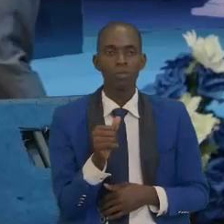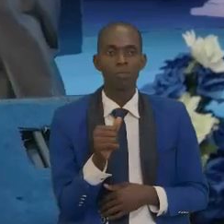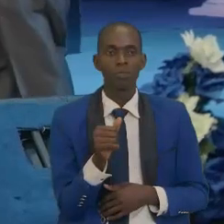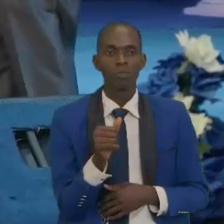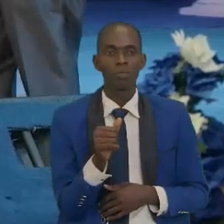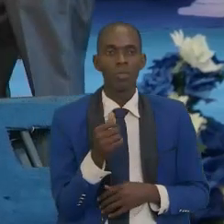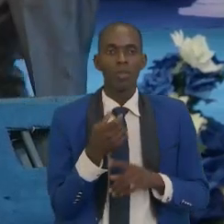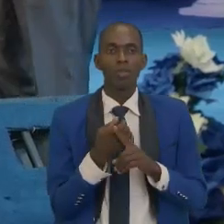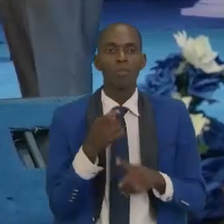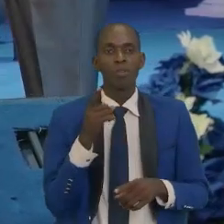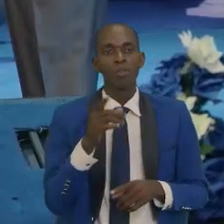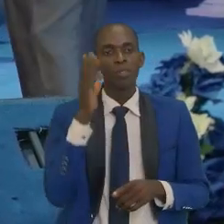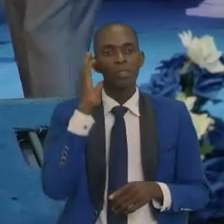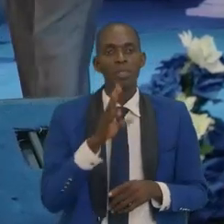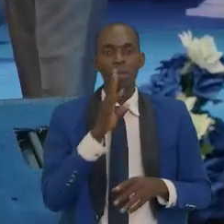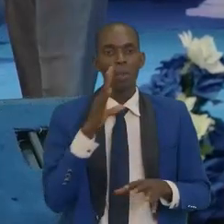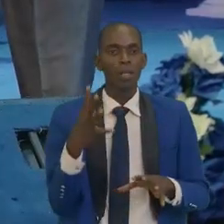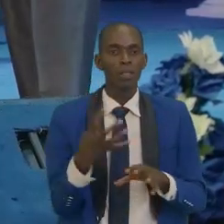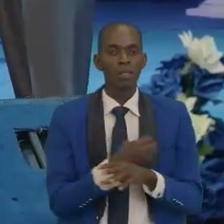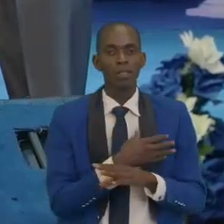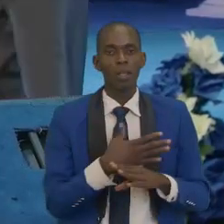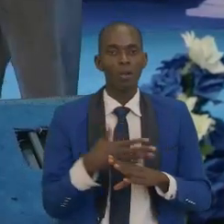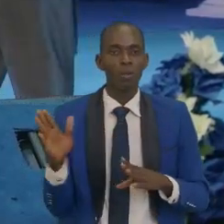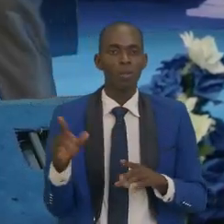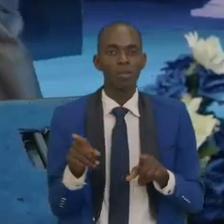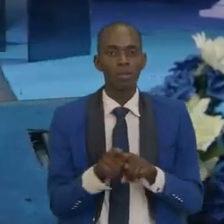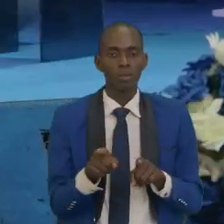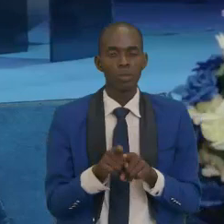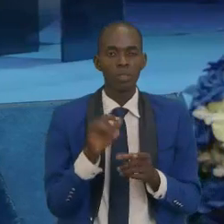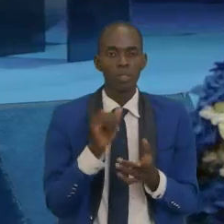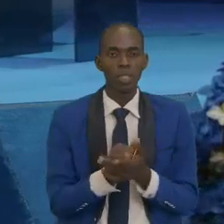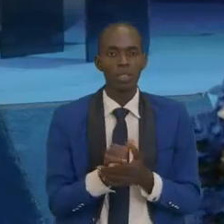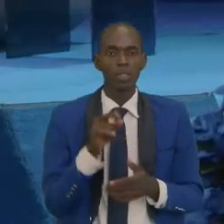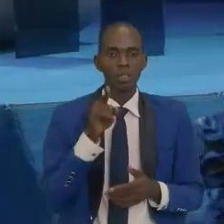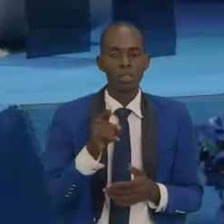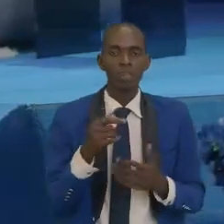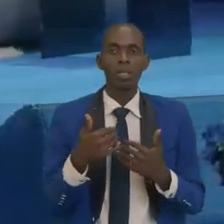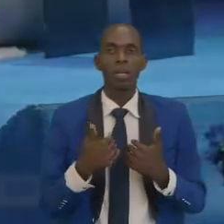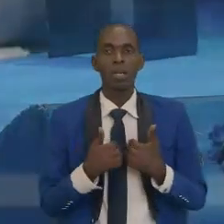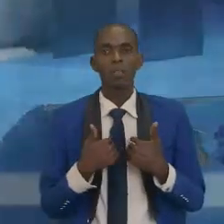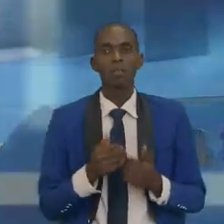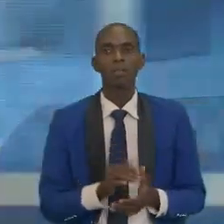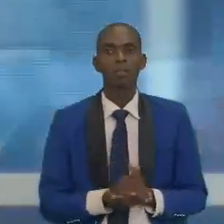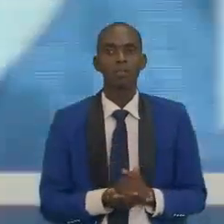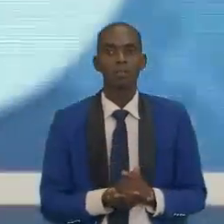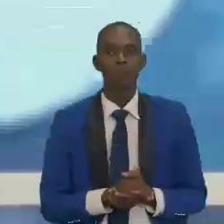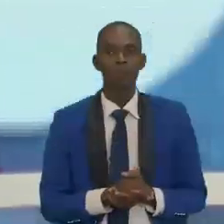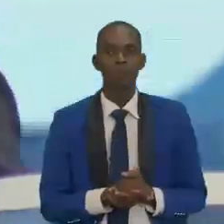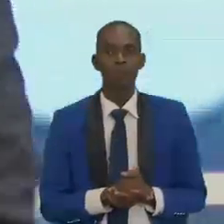from him shall be taken away even that he has.